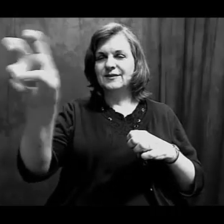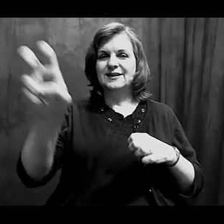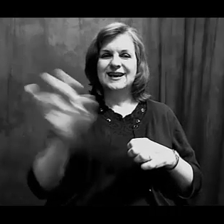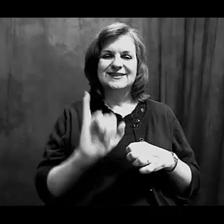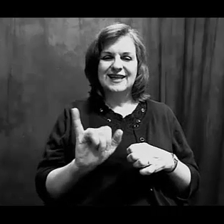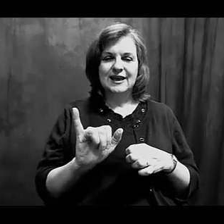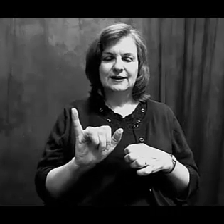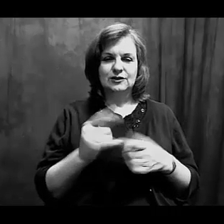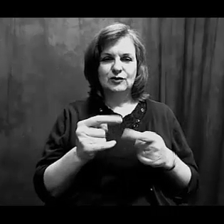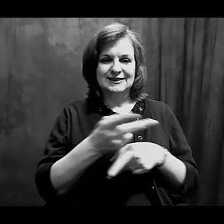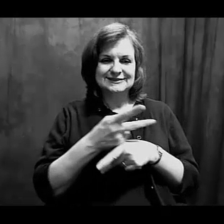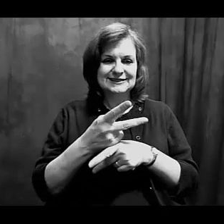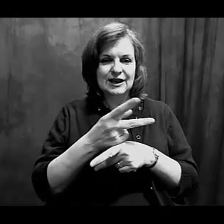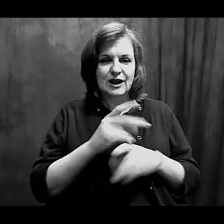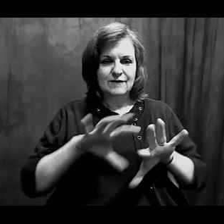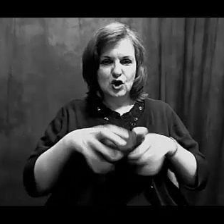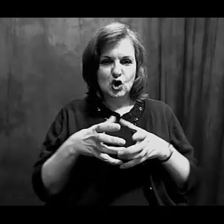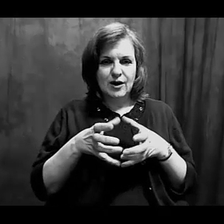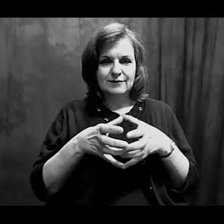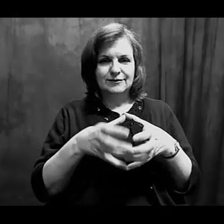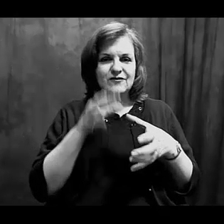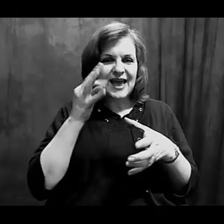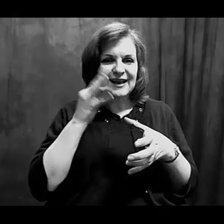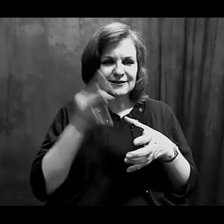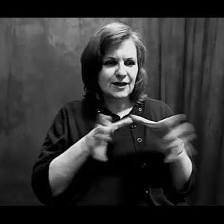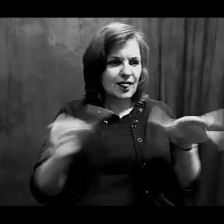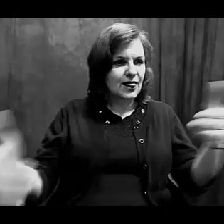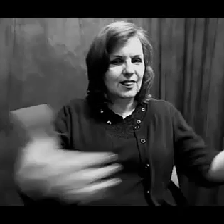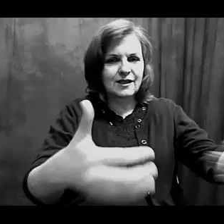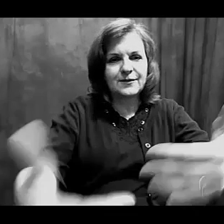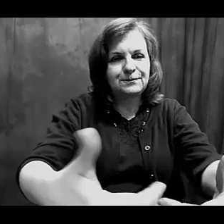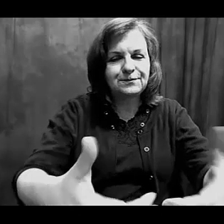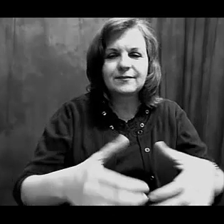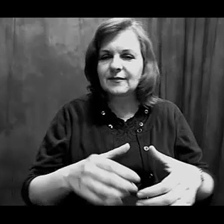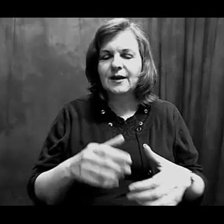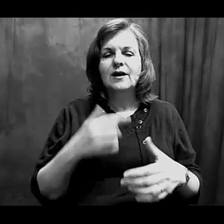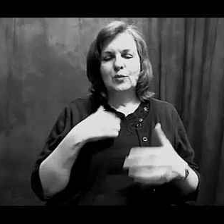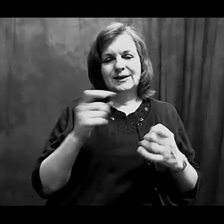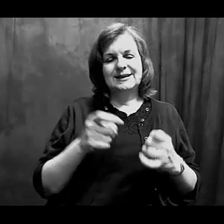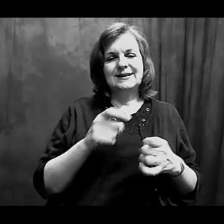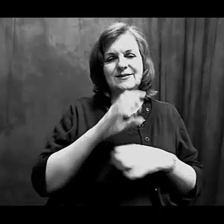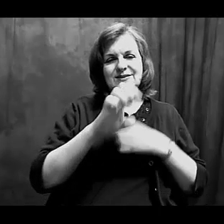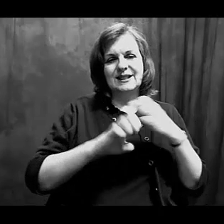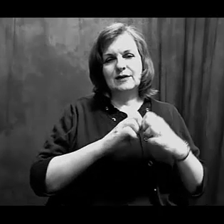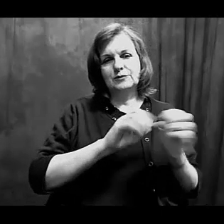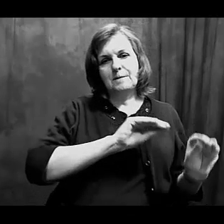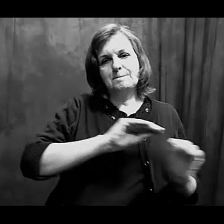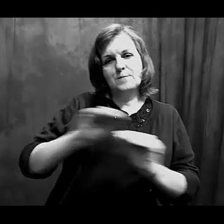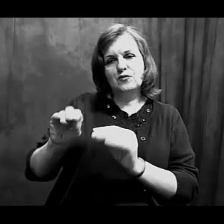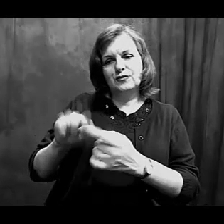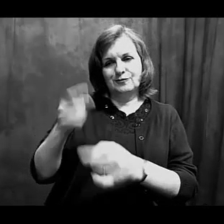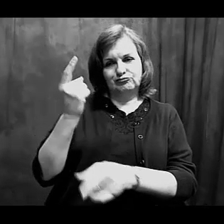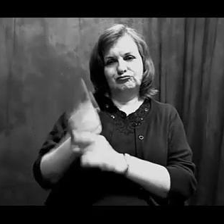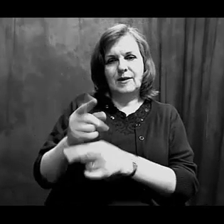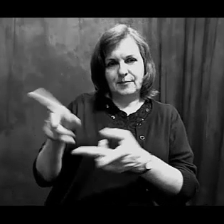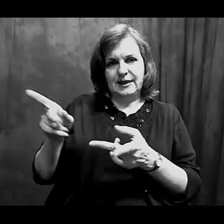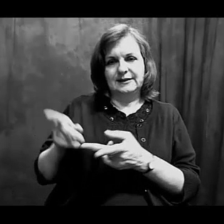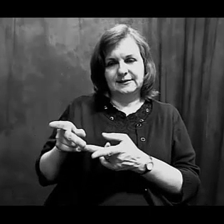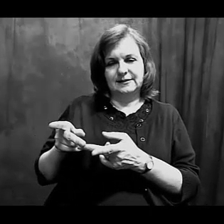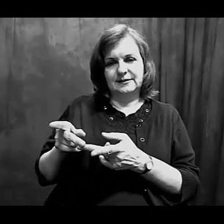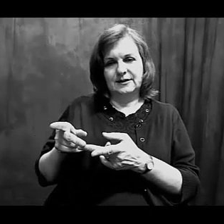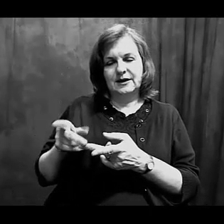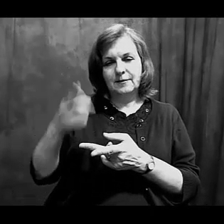they're not well behaved. This is like herding cats, okay? So we've got to get these electrons moving in the right